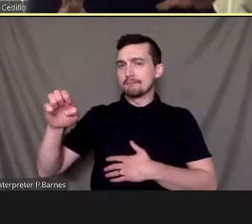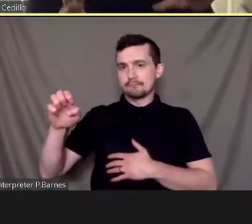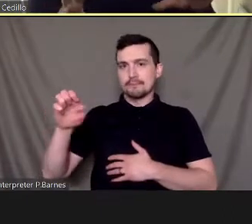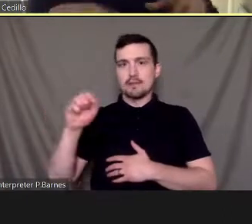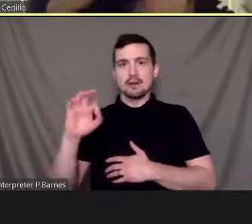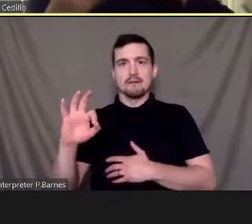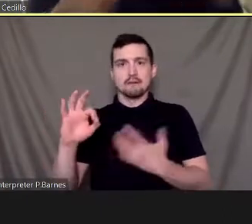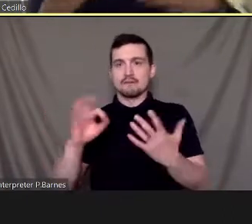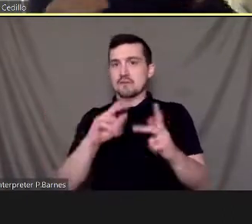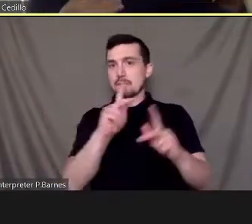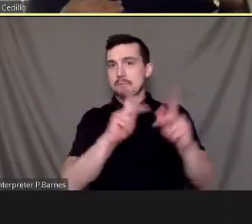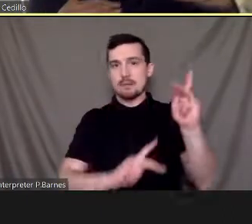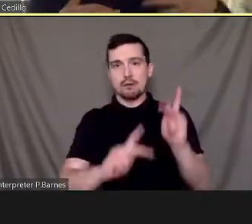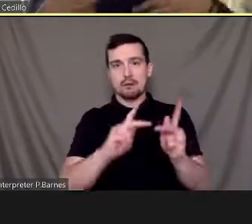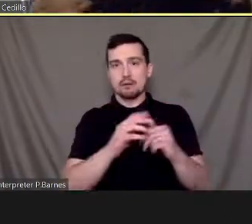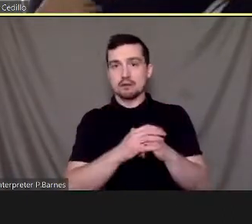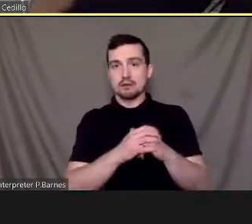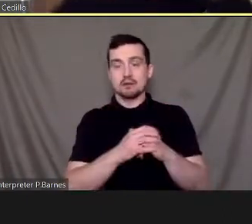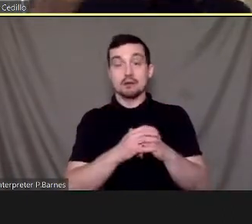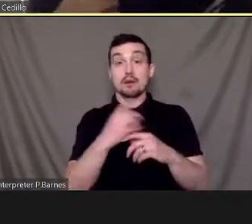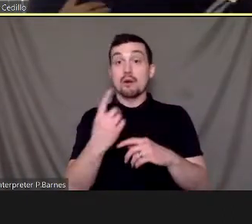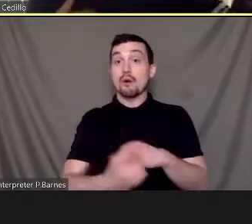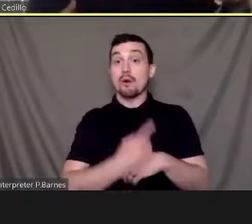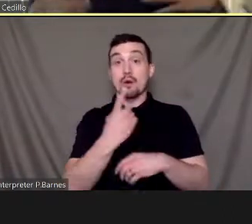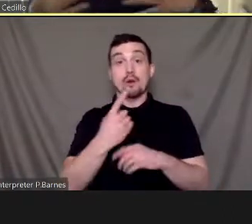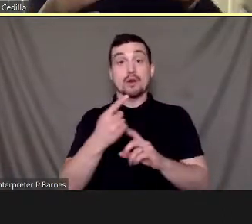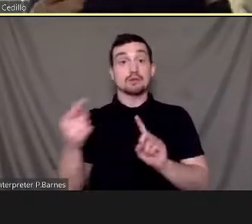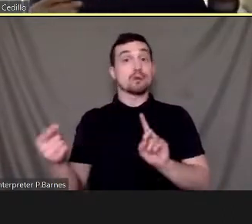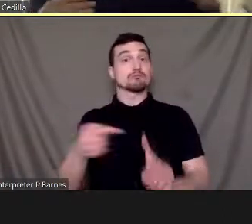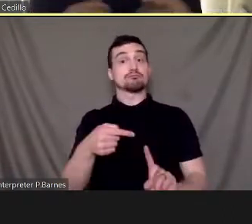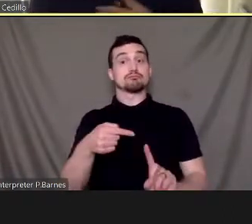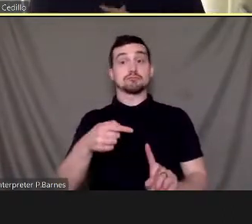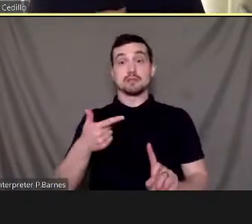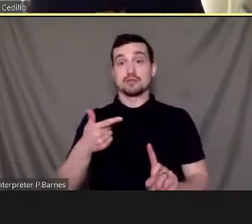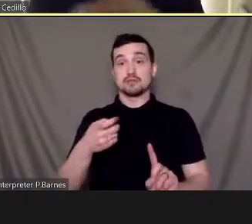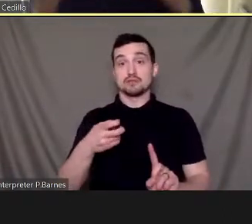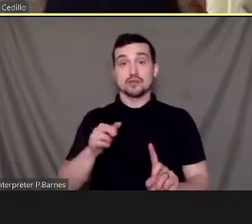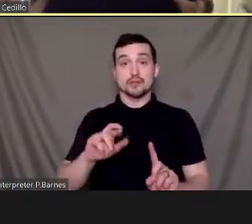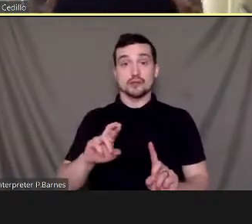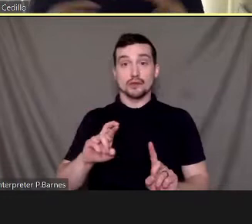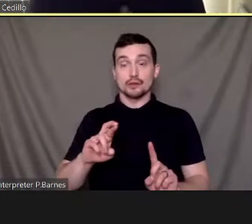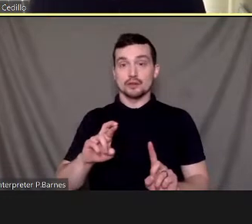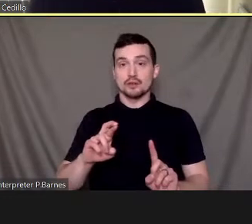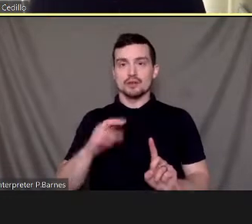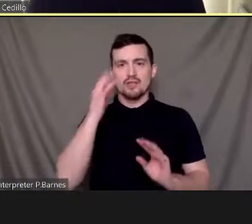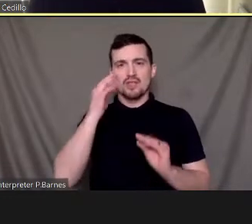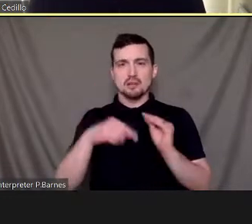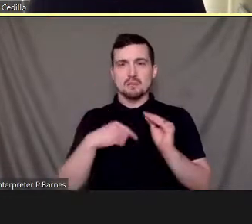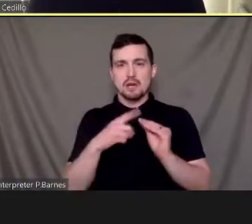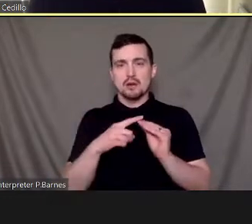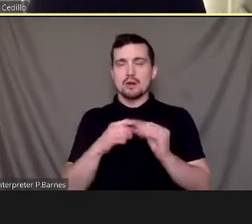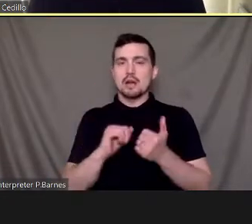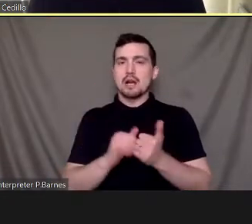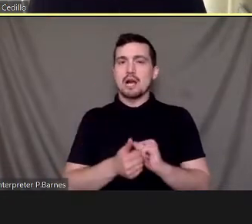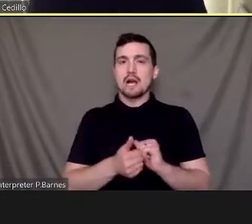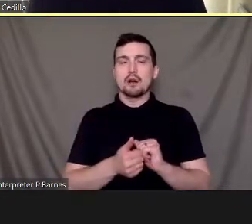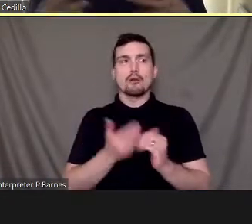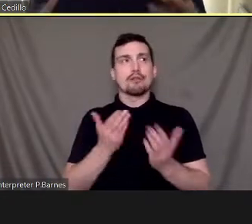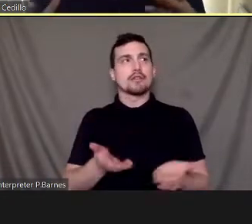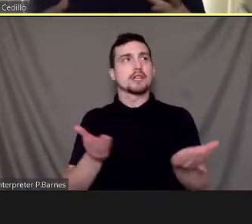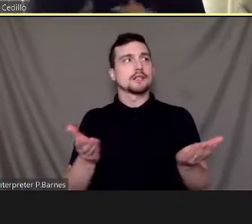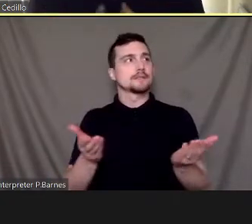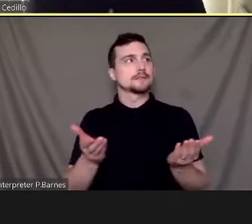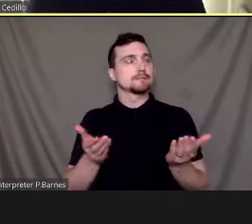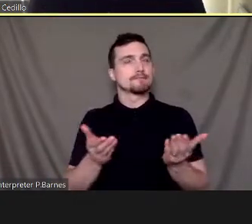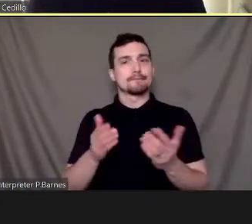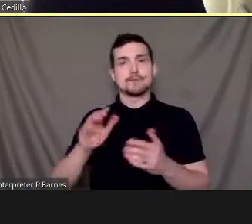of people, and it always comes back to gender. And so, if we think about the ways in which